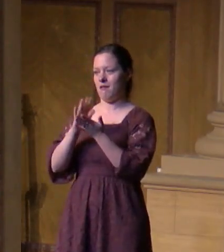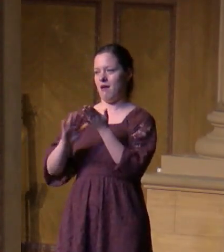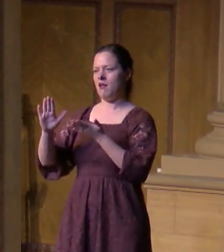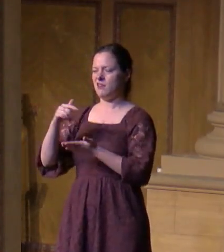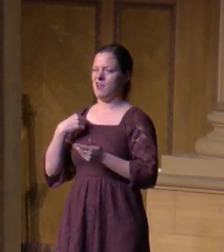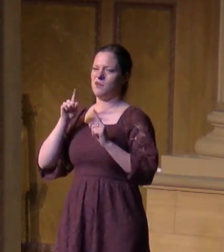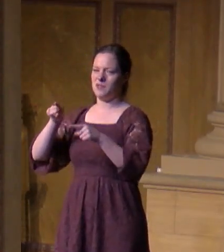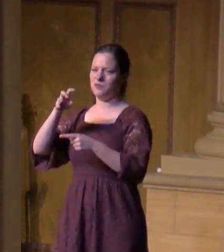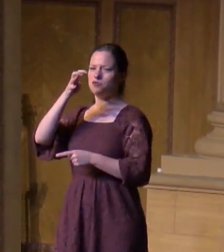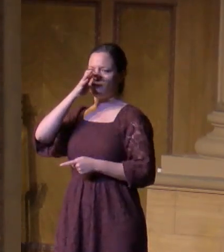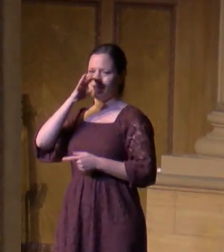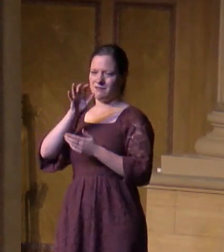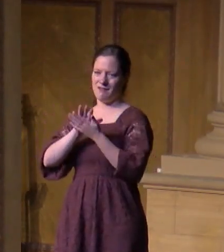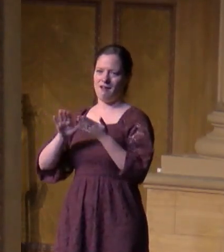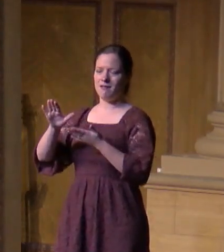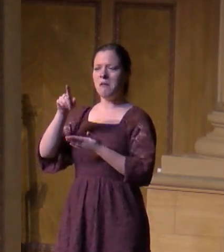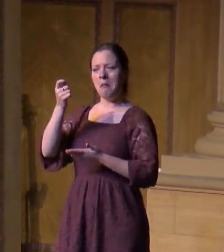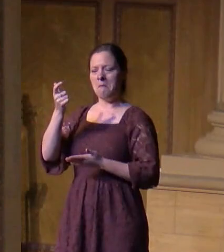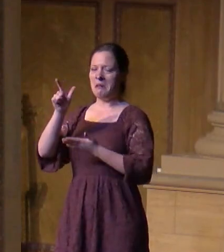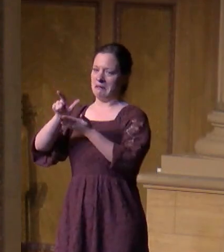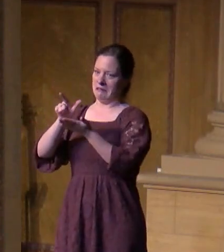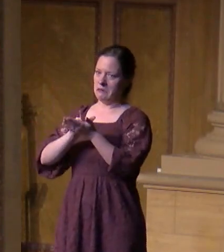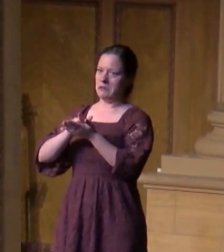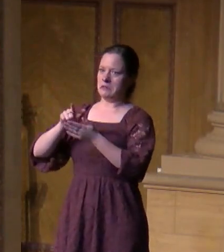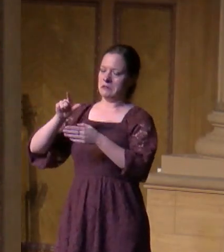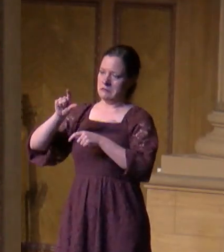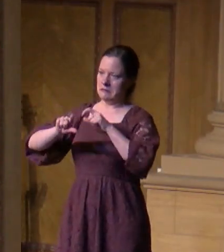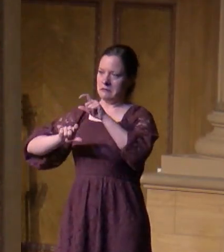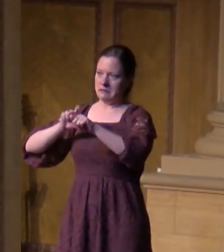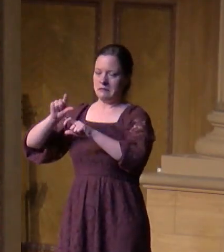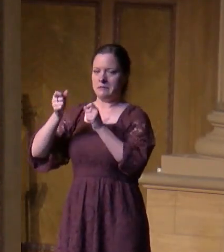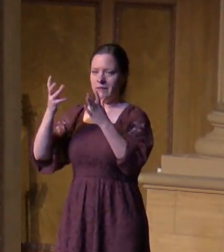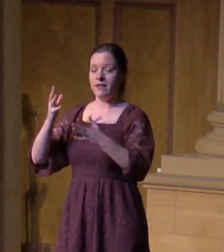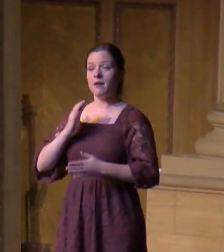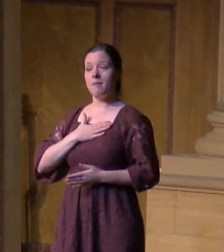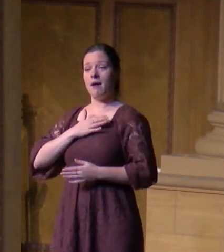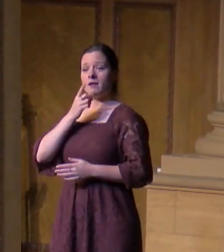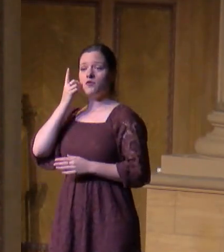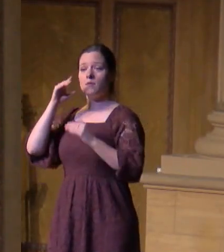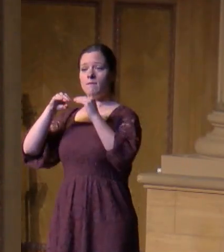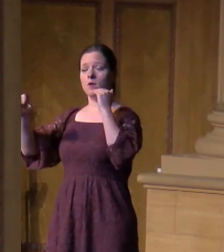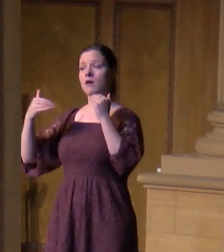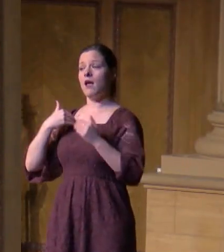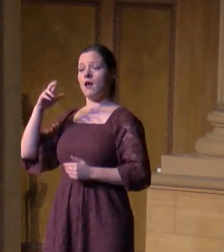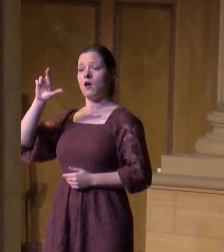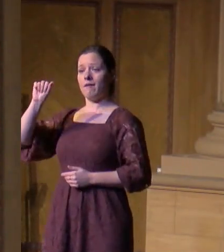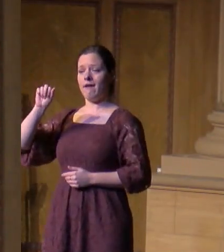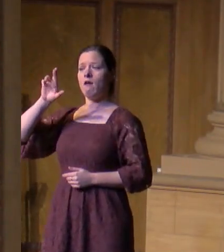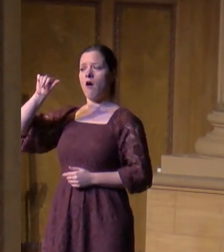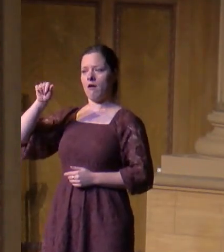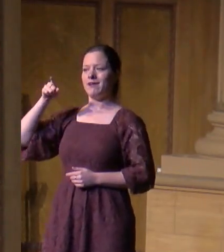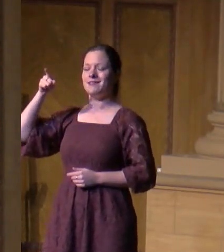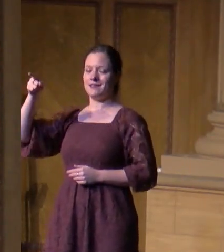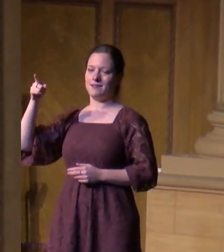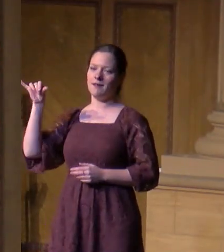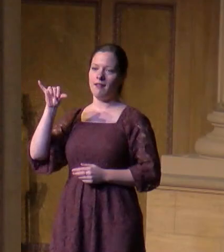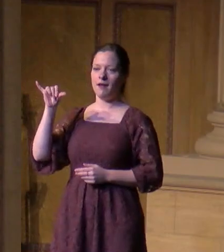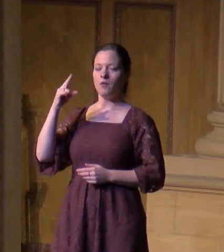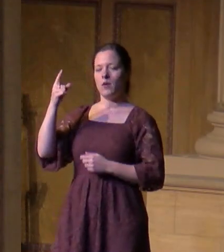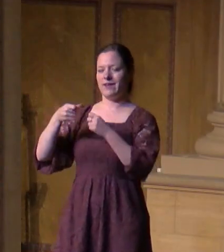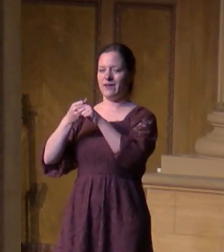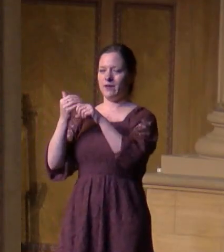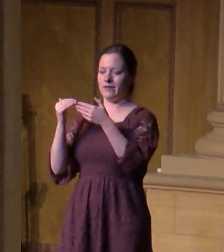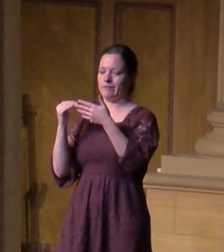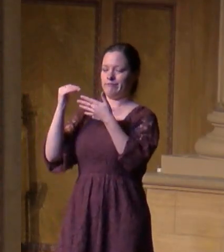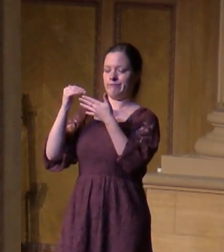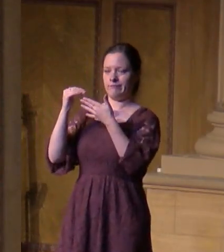strict Bible college and it was kind of legalistic. There were an awful lot of rules. And on my floor, we had an RA. And the RA was the guy who was like a year ahead of